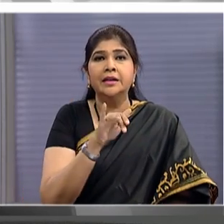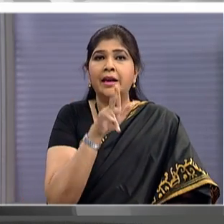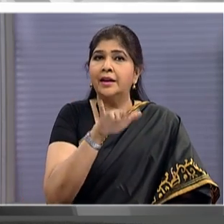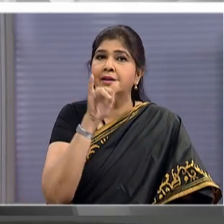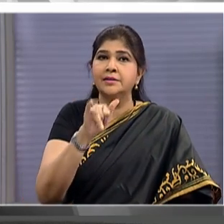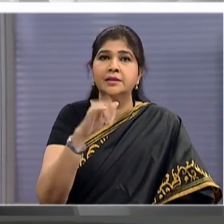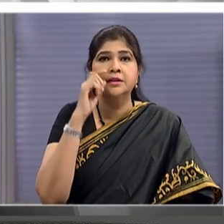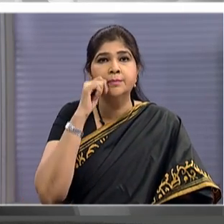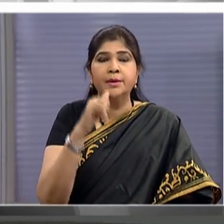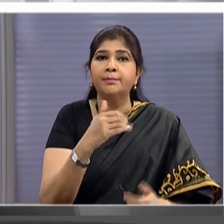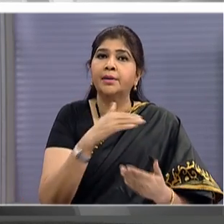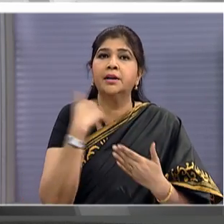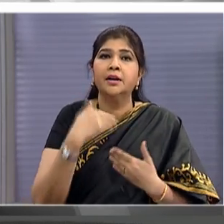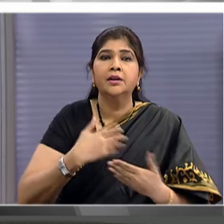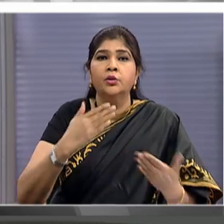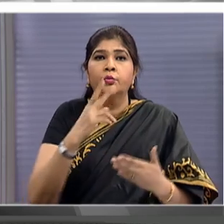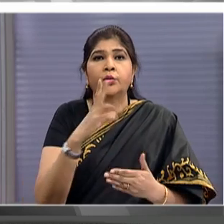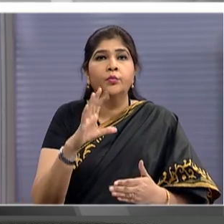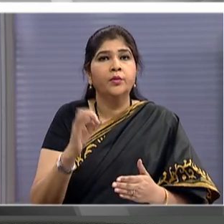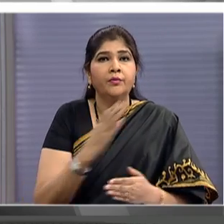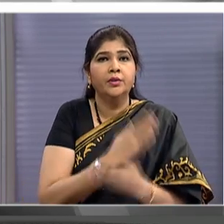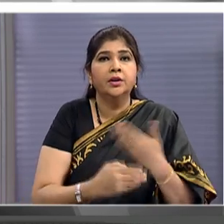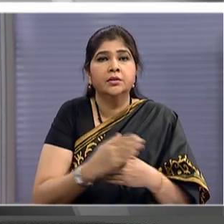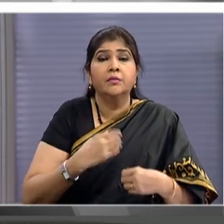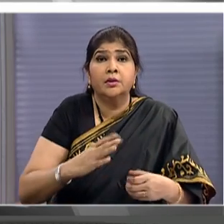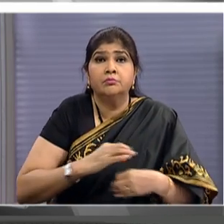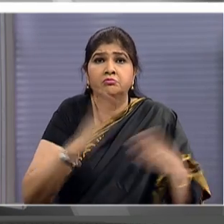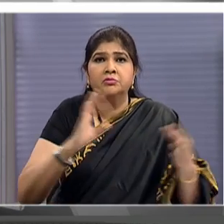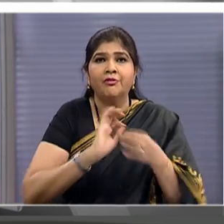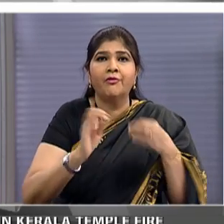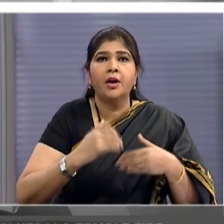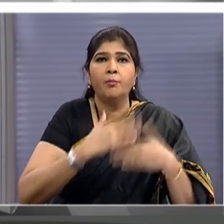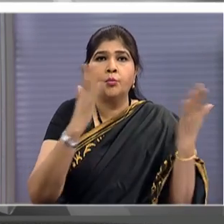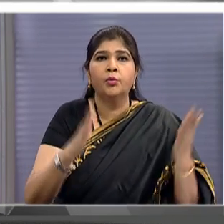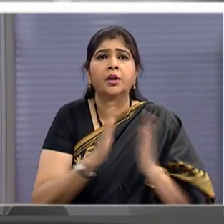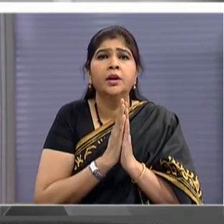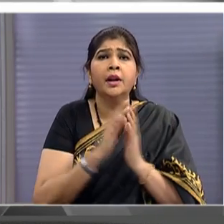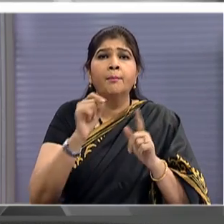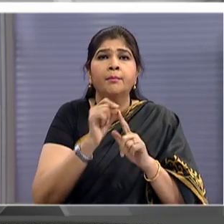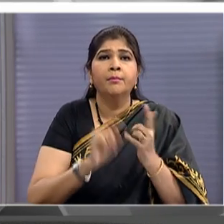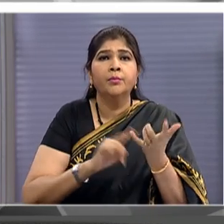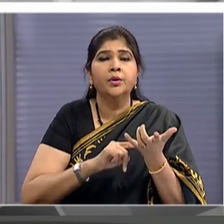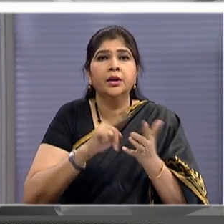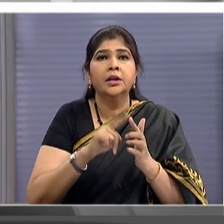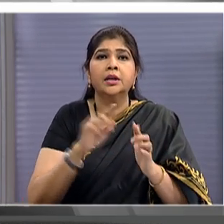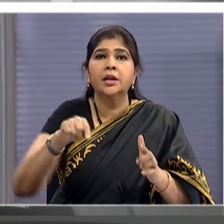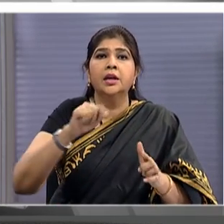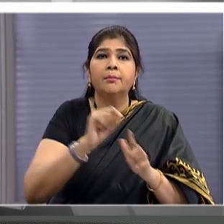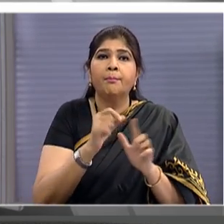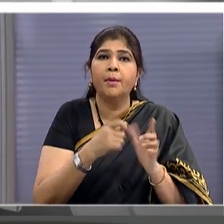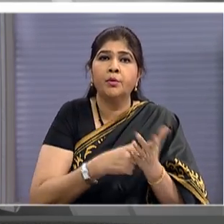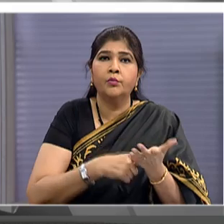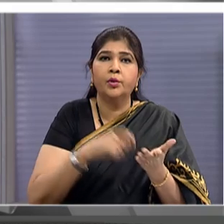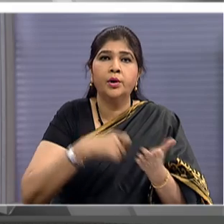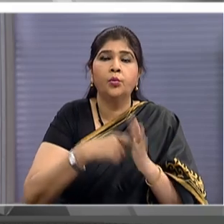have died and over 250 were injured when a huge fire broke out at Puttingal Temple at Paravur in Kollam district early